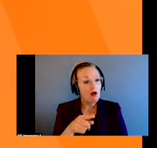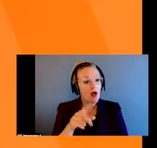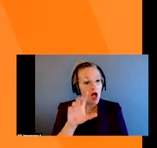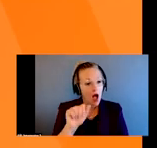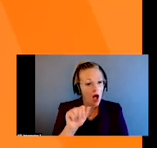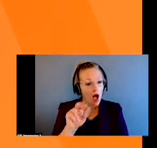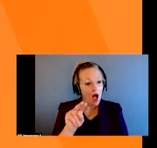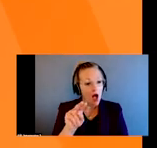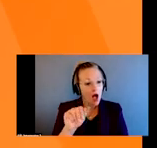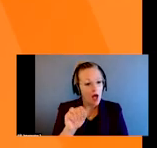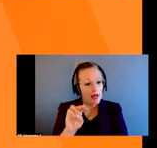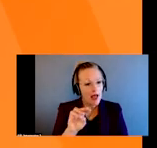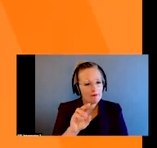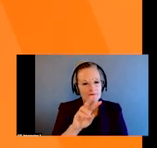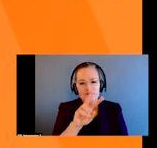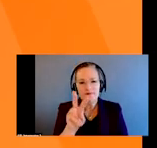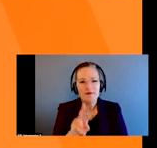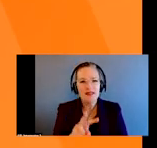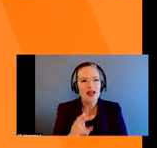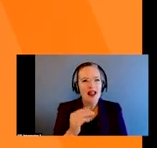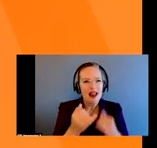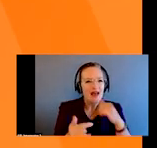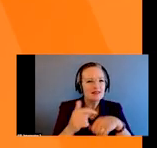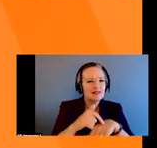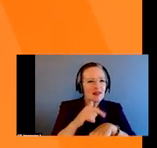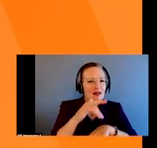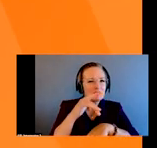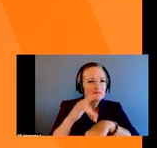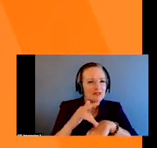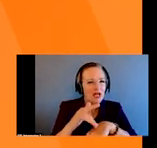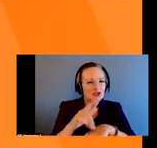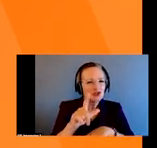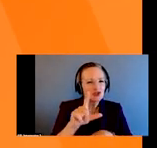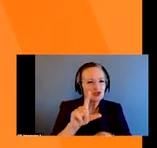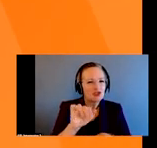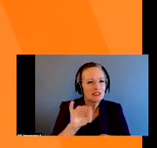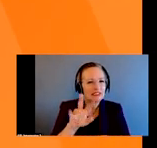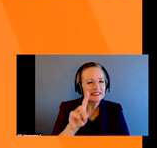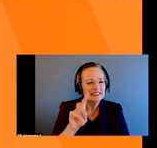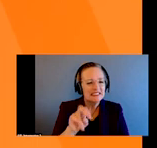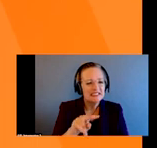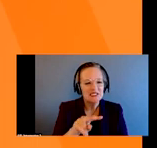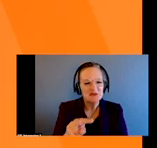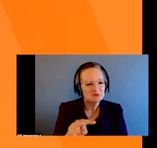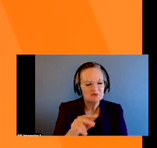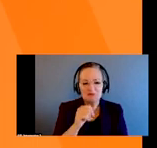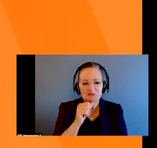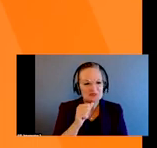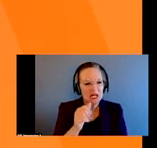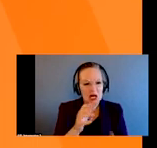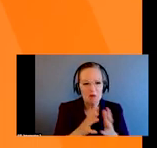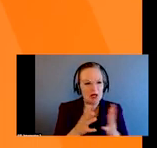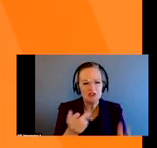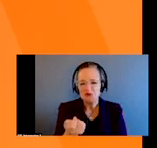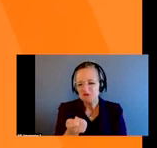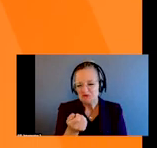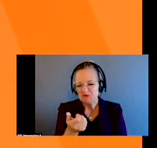Maybe, nope. Again, not really active on the platform. I'm going to keep going down, keep going down.